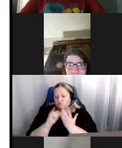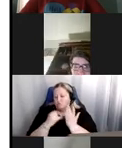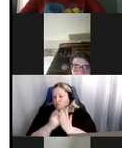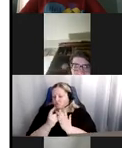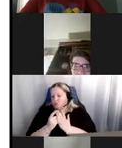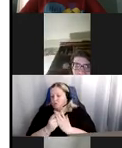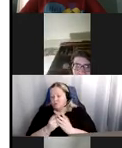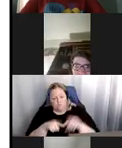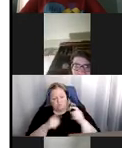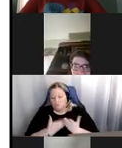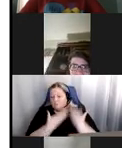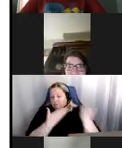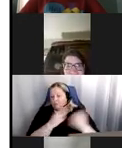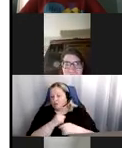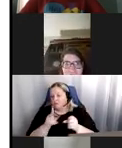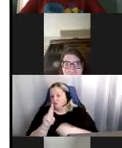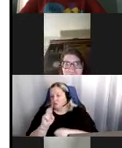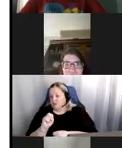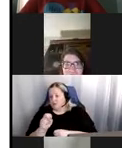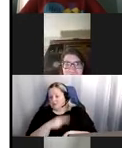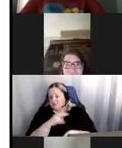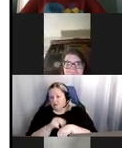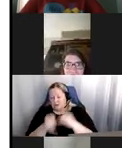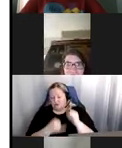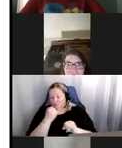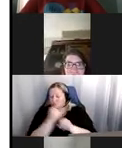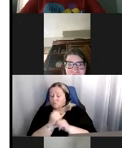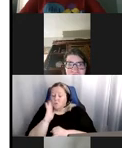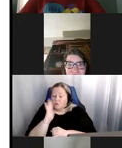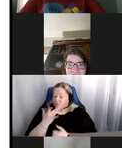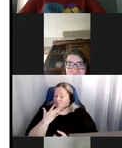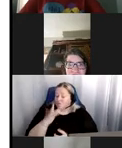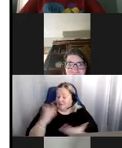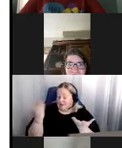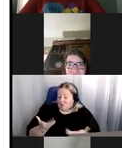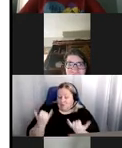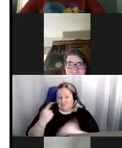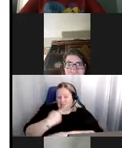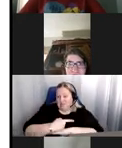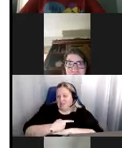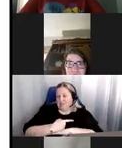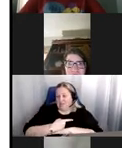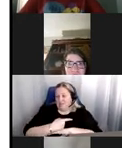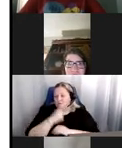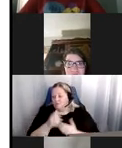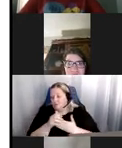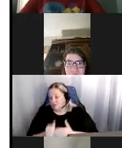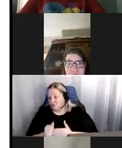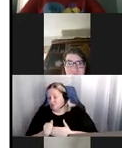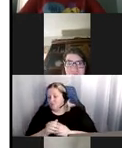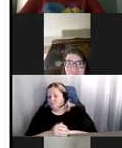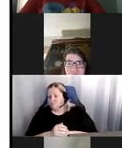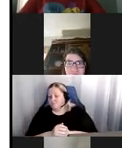the US and internationally. And we are so lucky and honored to have her today. So without further ado,